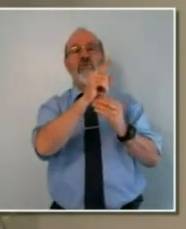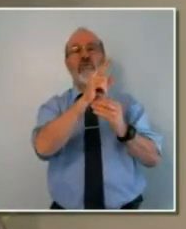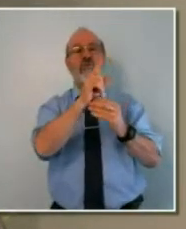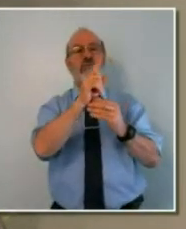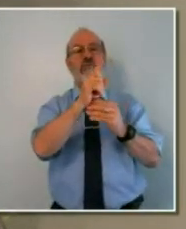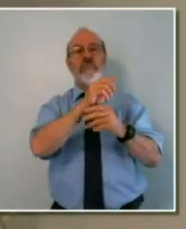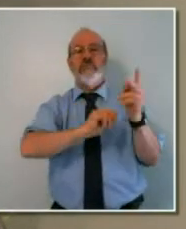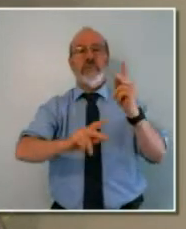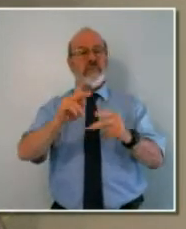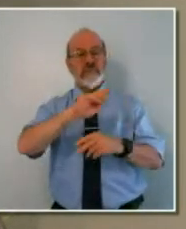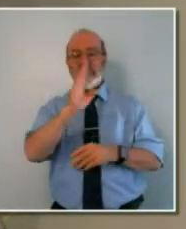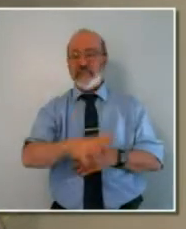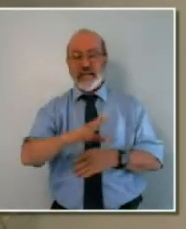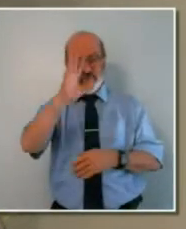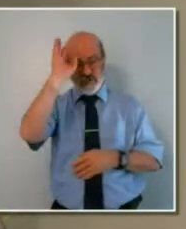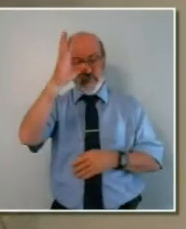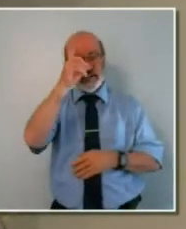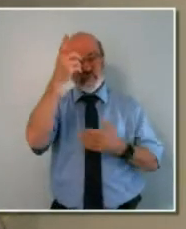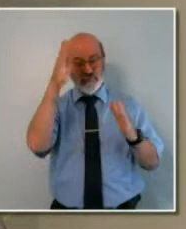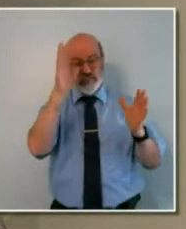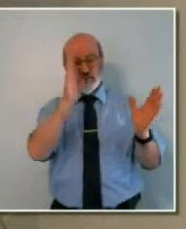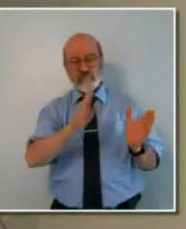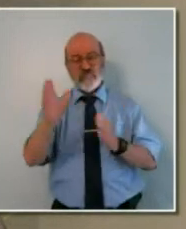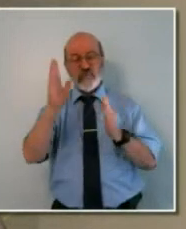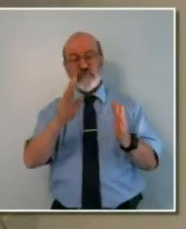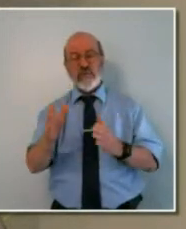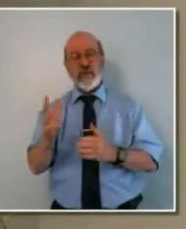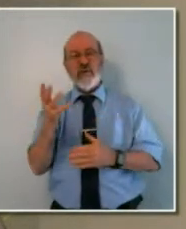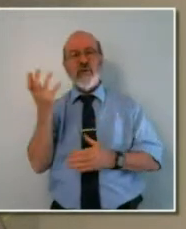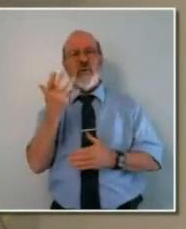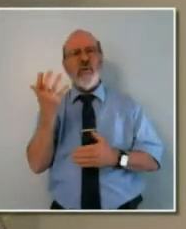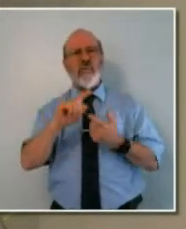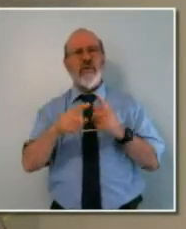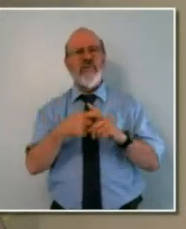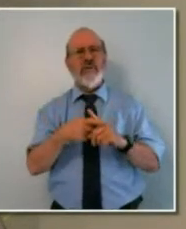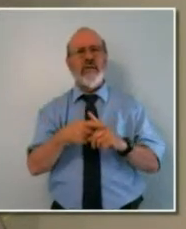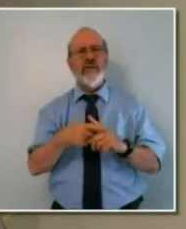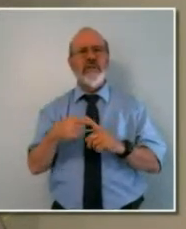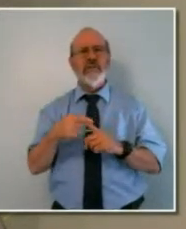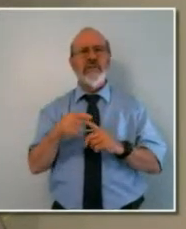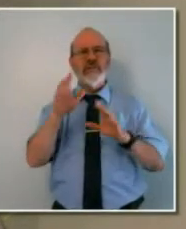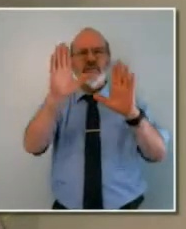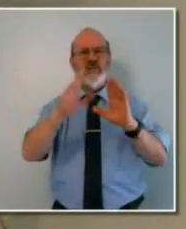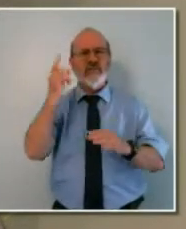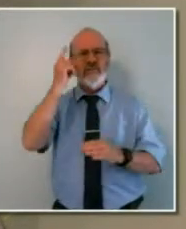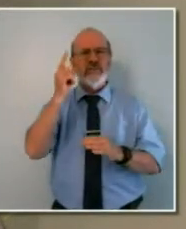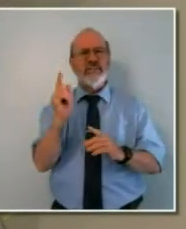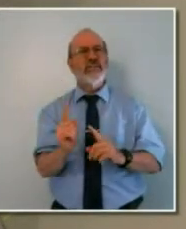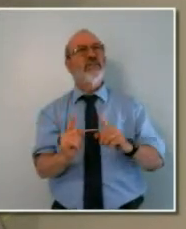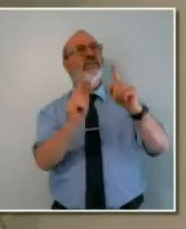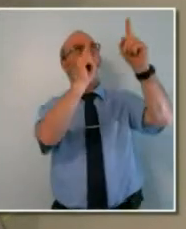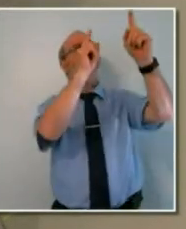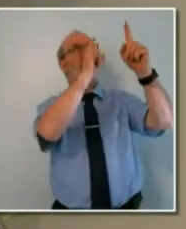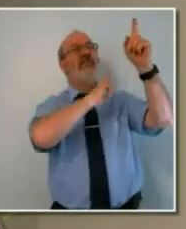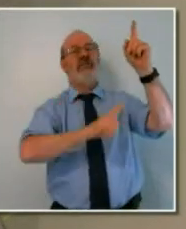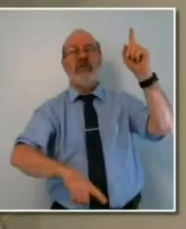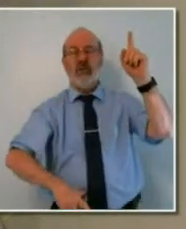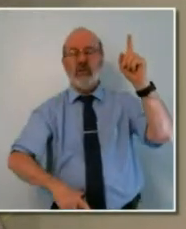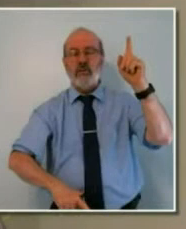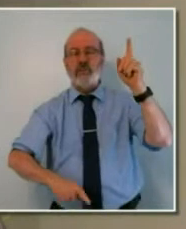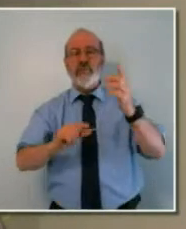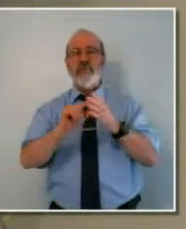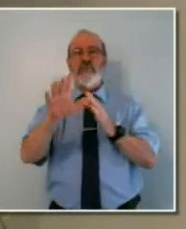even imagined what you've prepared. Oh, my friend, what a reason to return unto the Lord. Now, verse